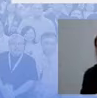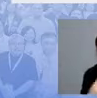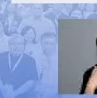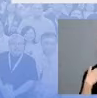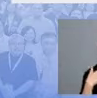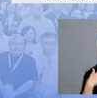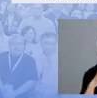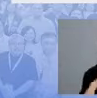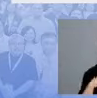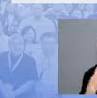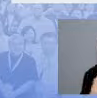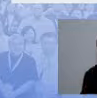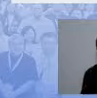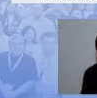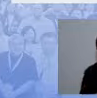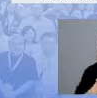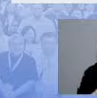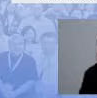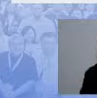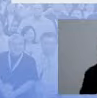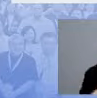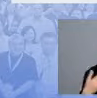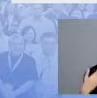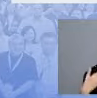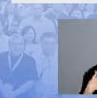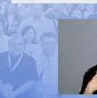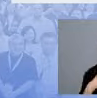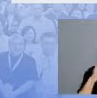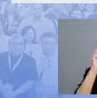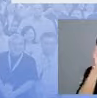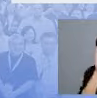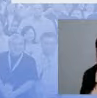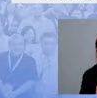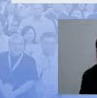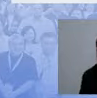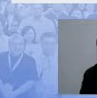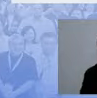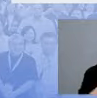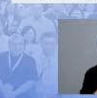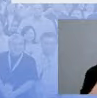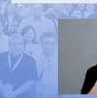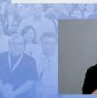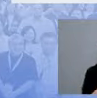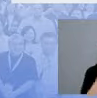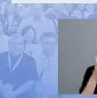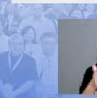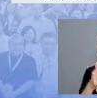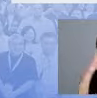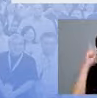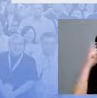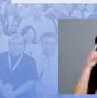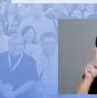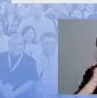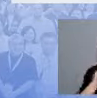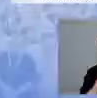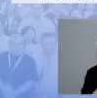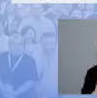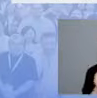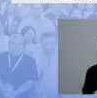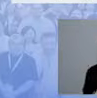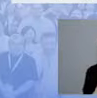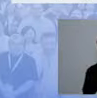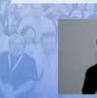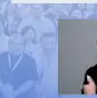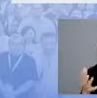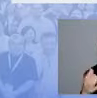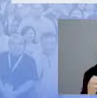roundtable discussions, we have policy discussions, we have thematic discussions, and we are impacting the government policies as well as the plans that we are wanted